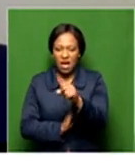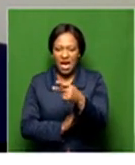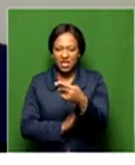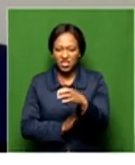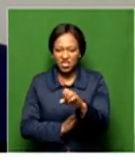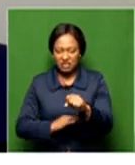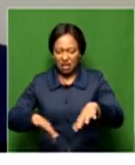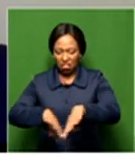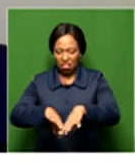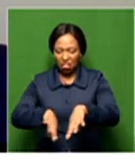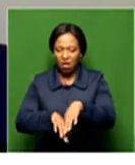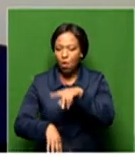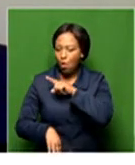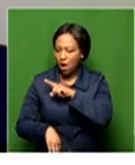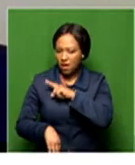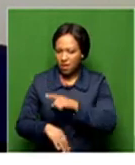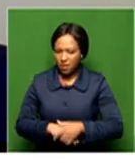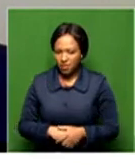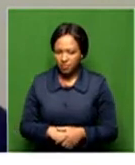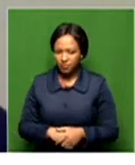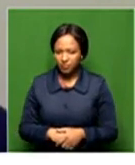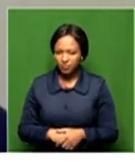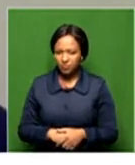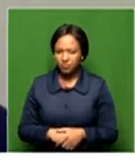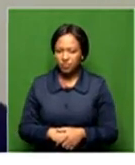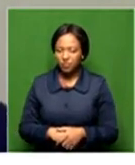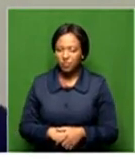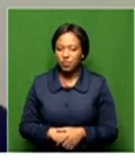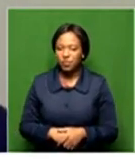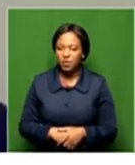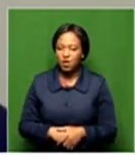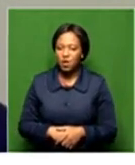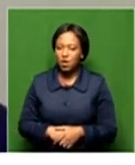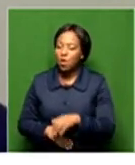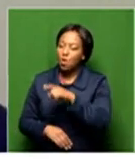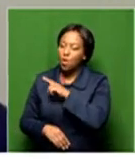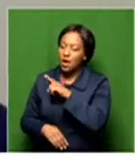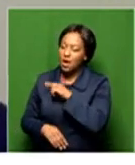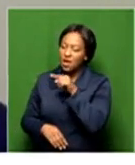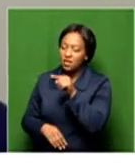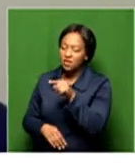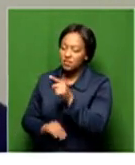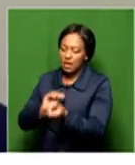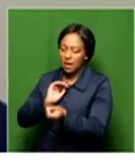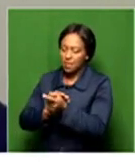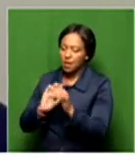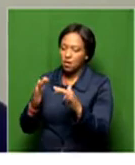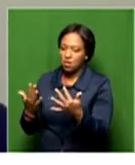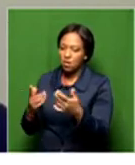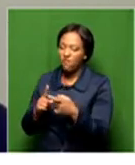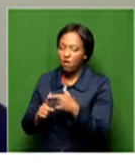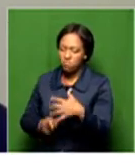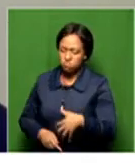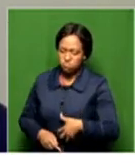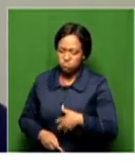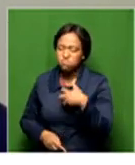Well, it was The Rage Ashes because this came out of the anger